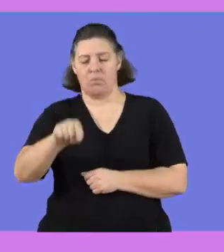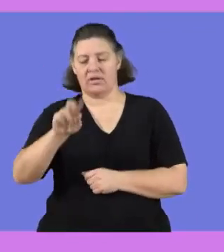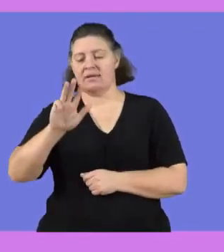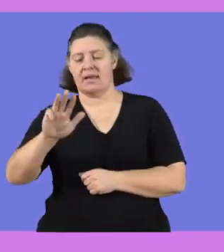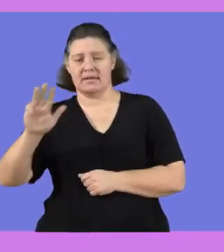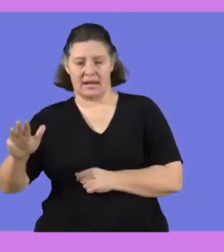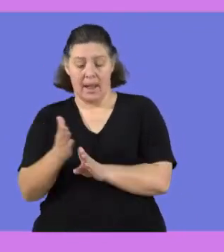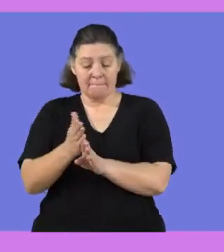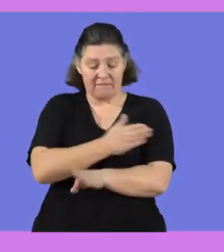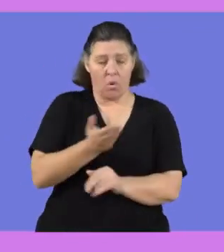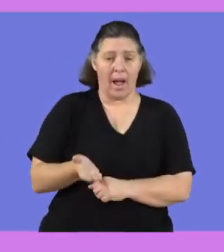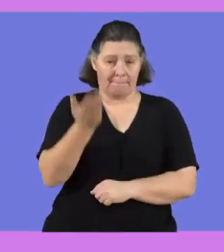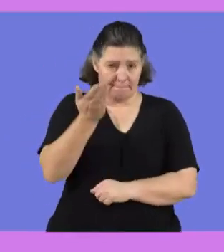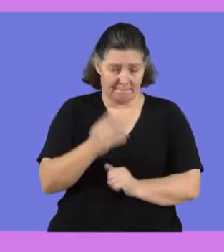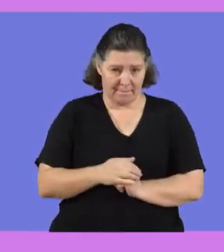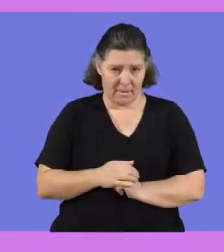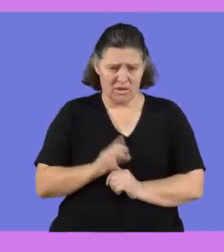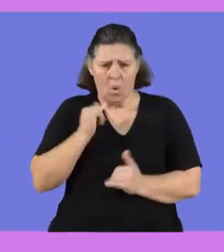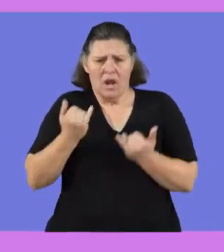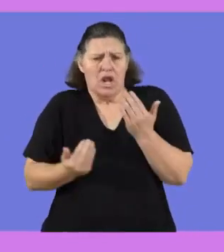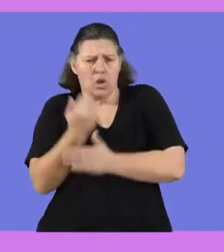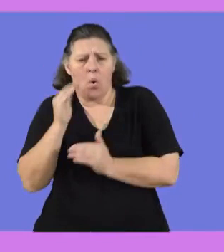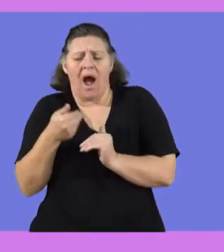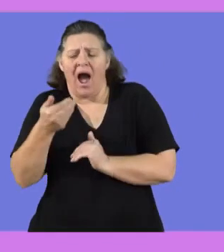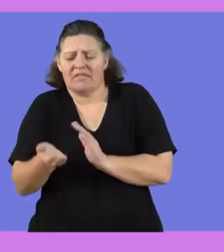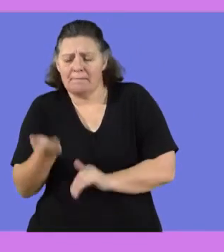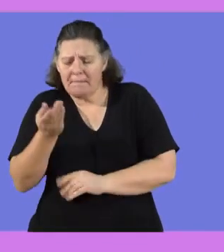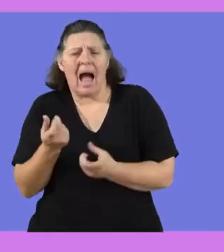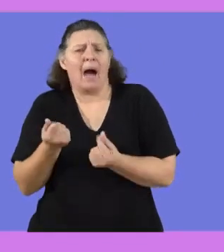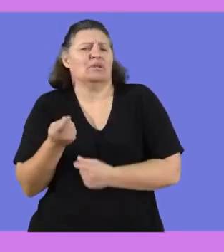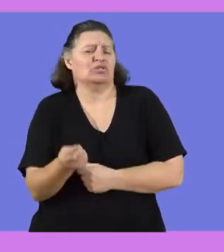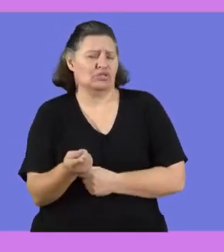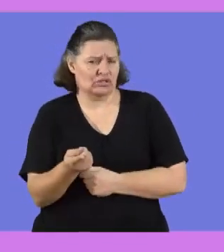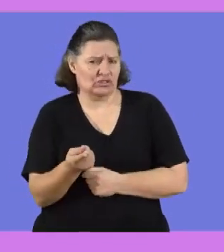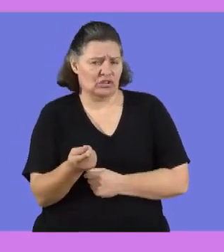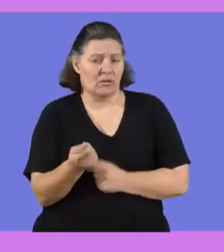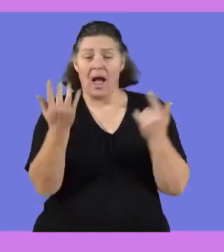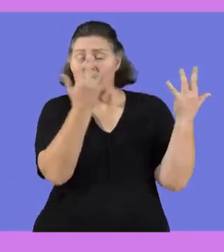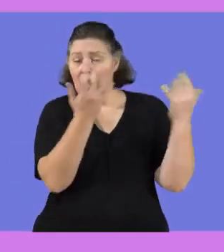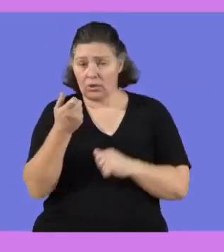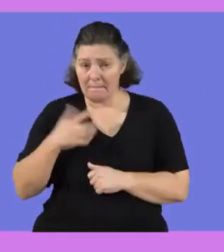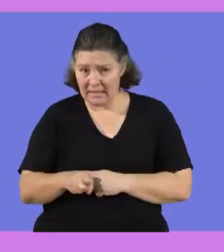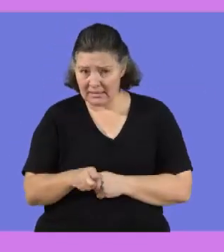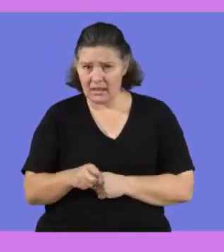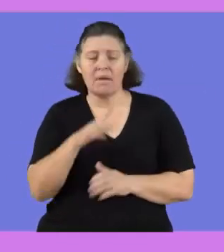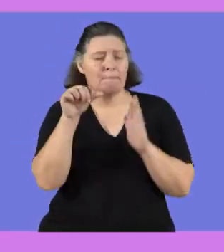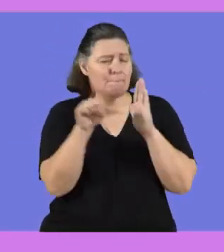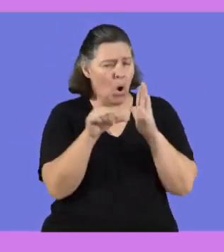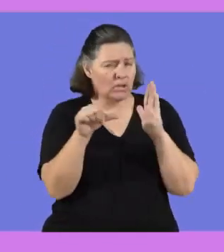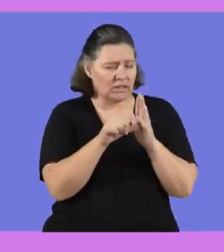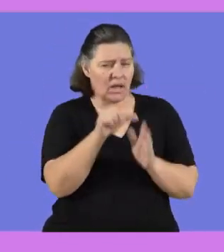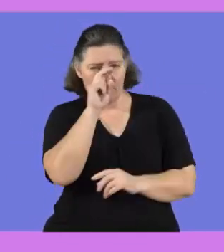before the increase. So for us to calculate this price, remember, it